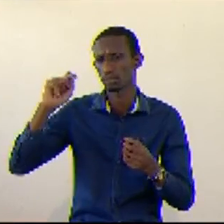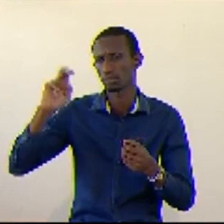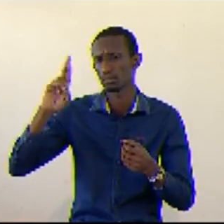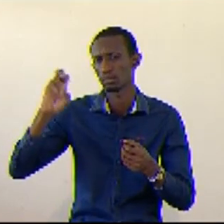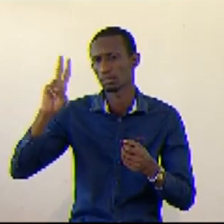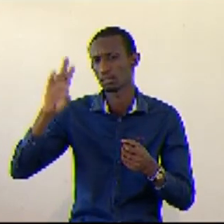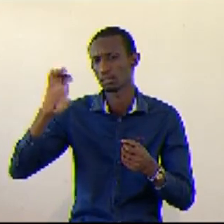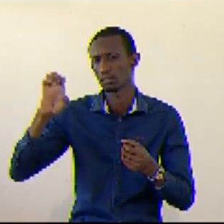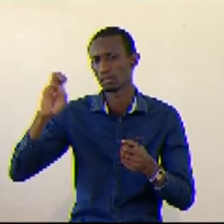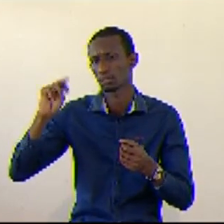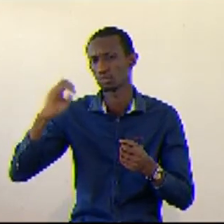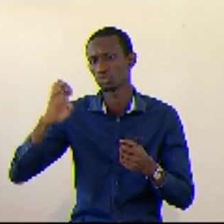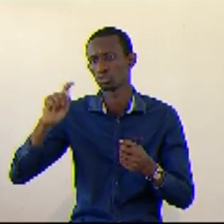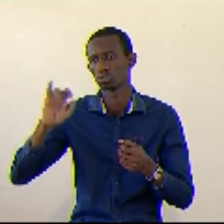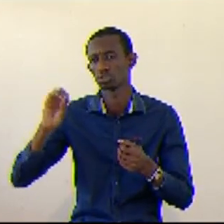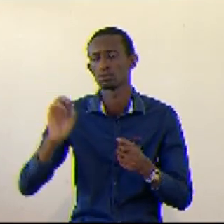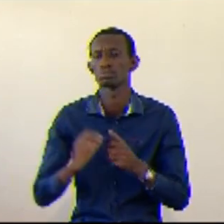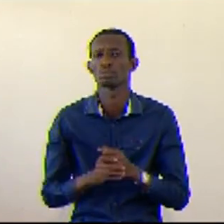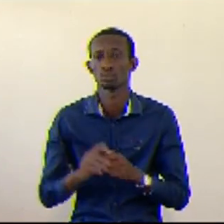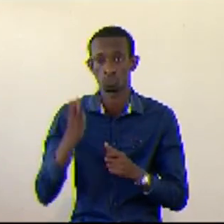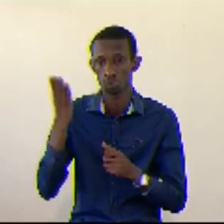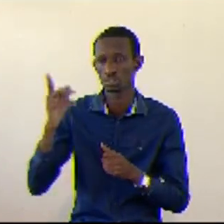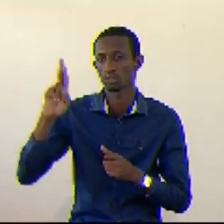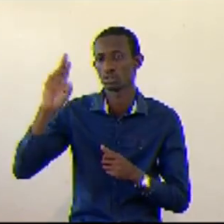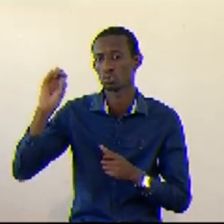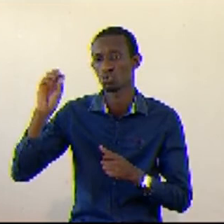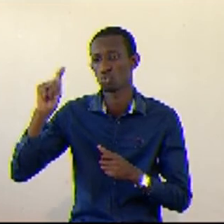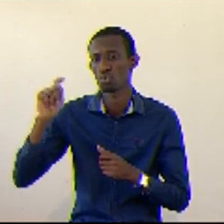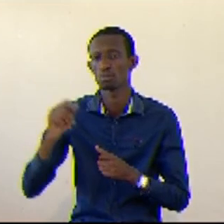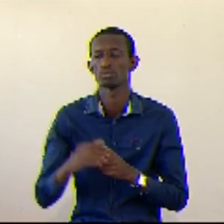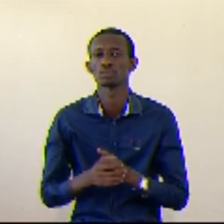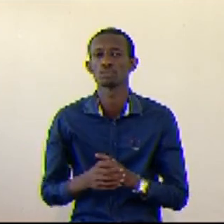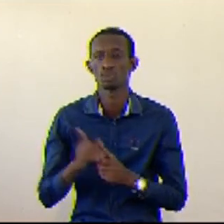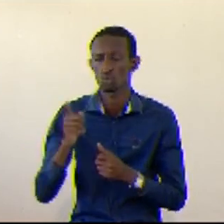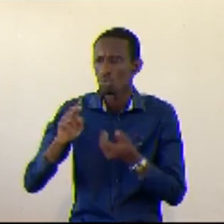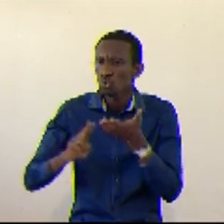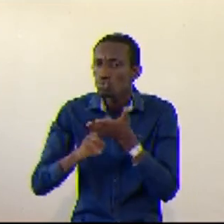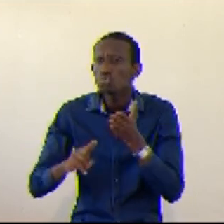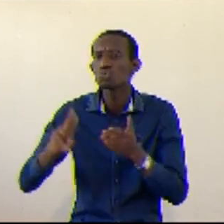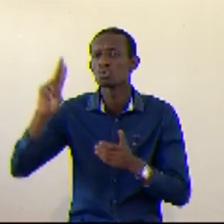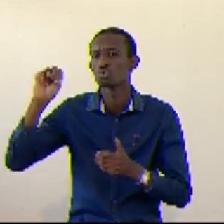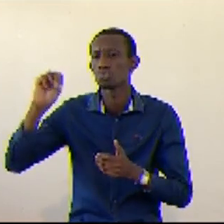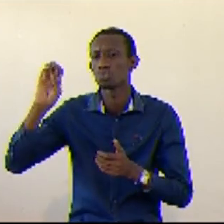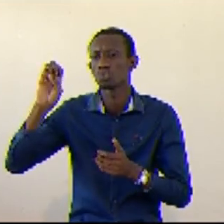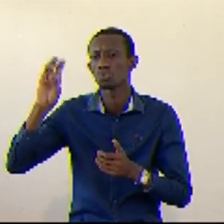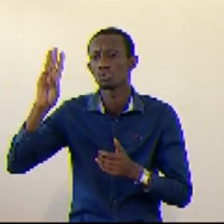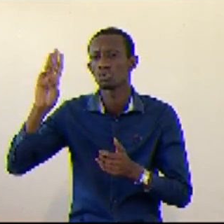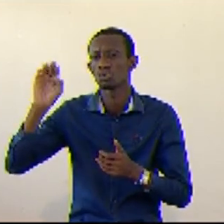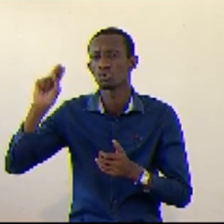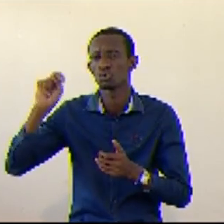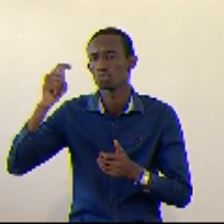by different methods we solved. Then use Newton method with given